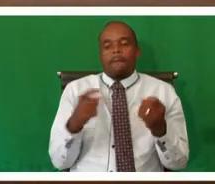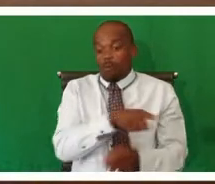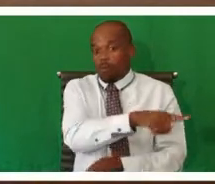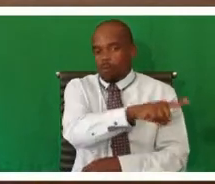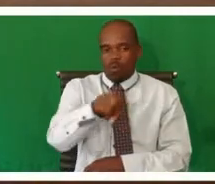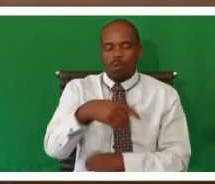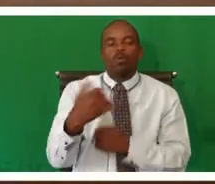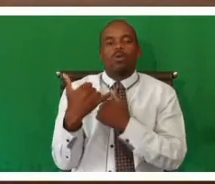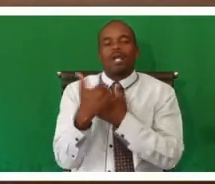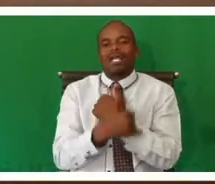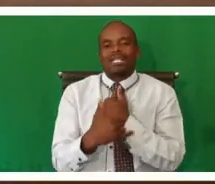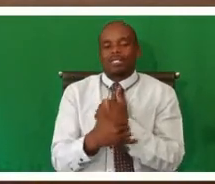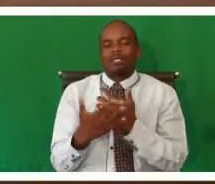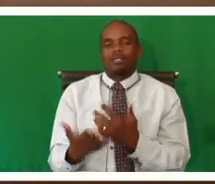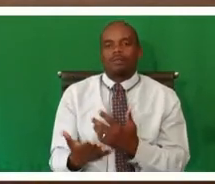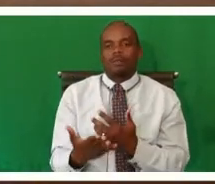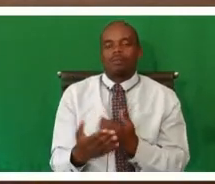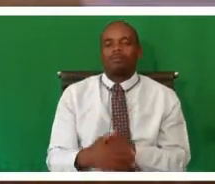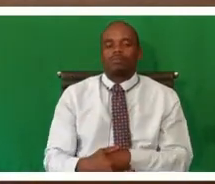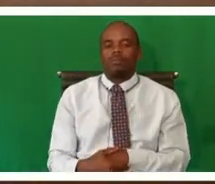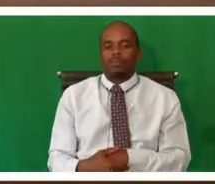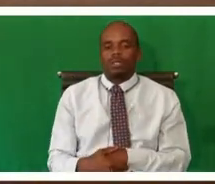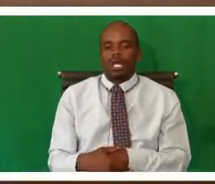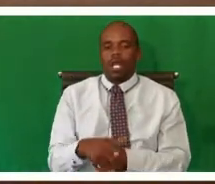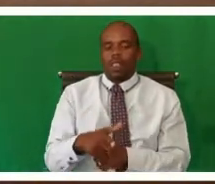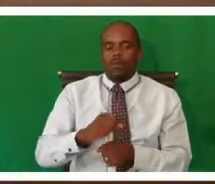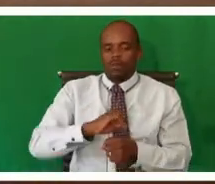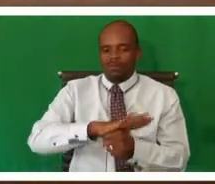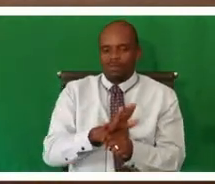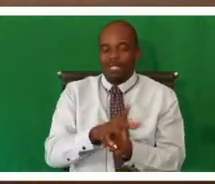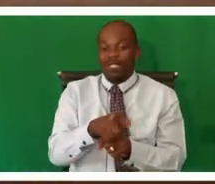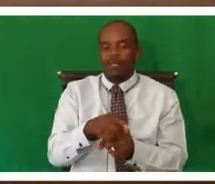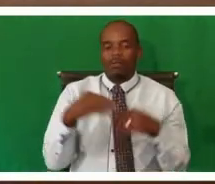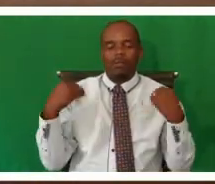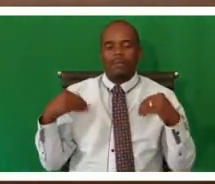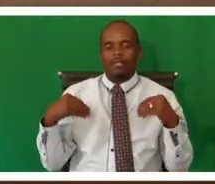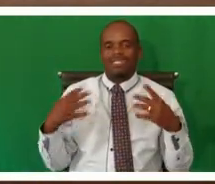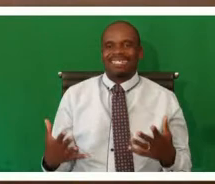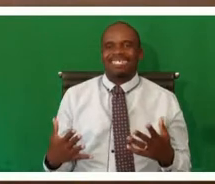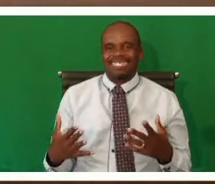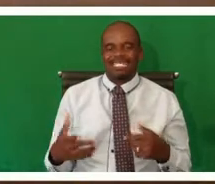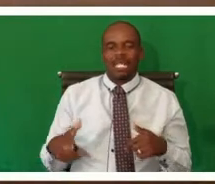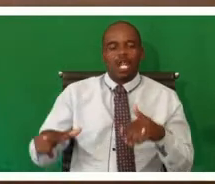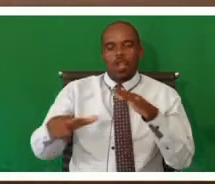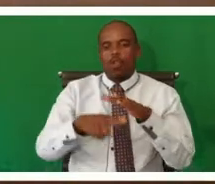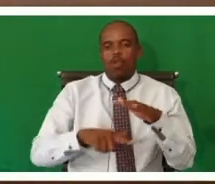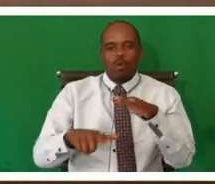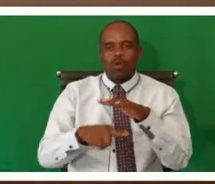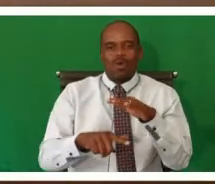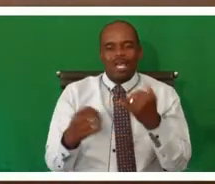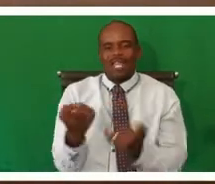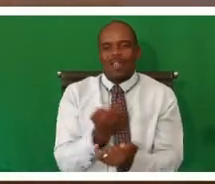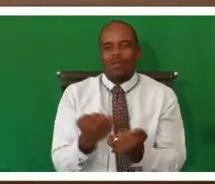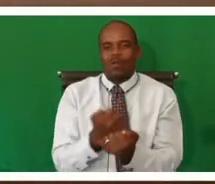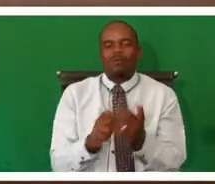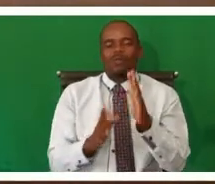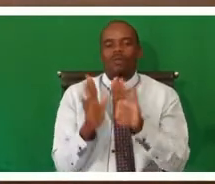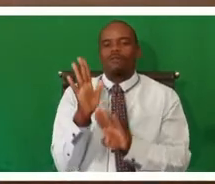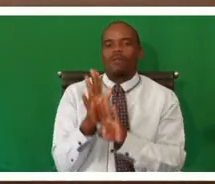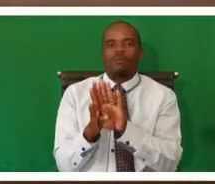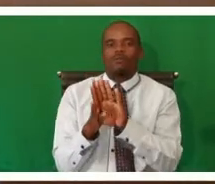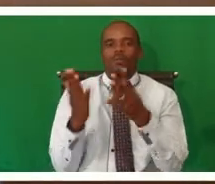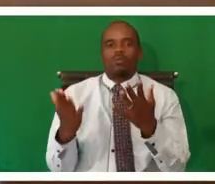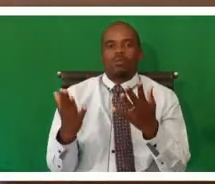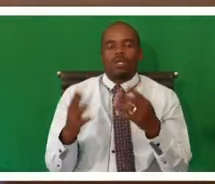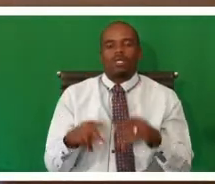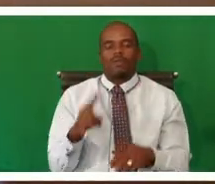Seeing the impact of the COVID-19 on businesses, local economic development was our primary focus in